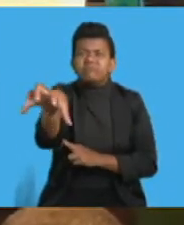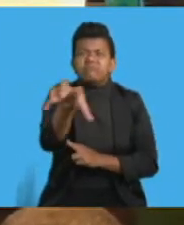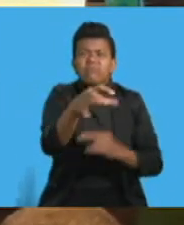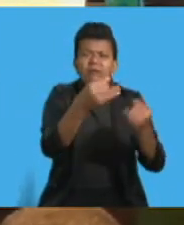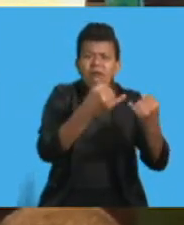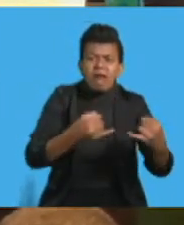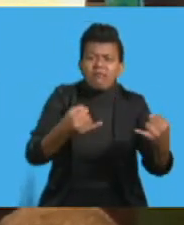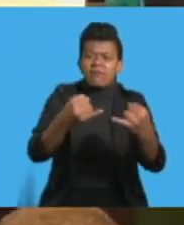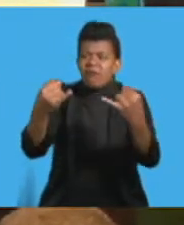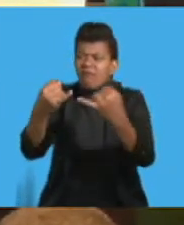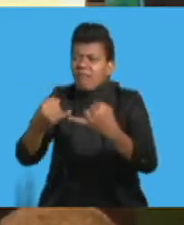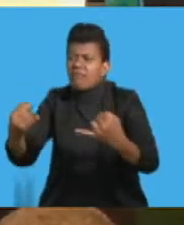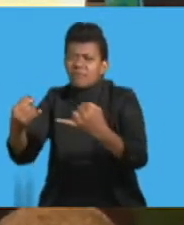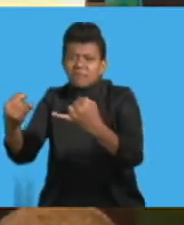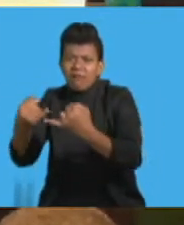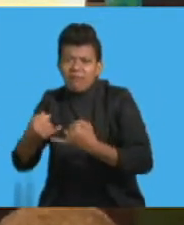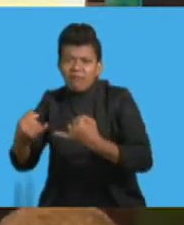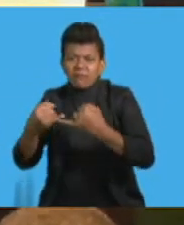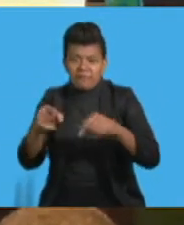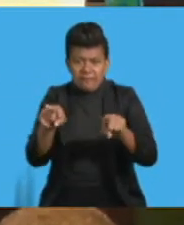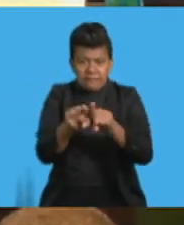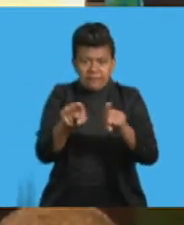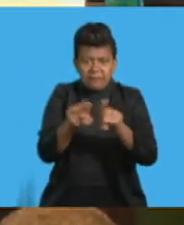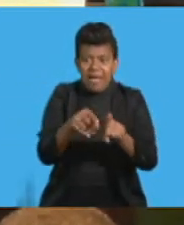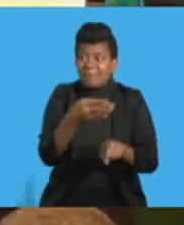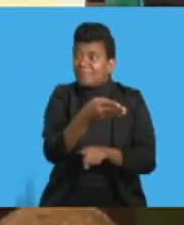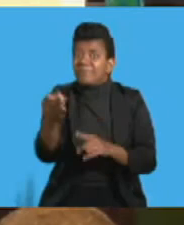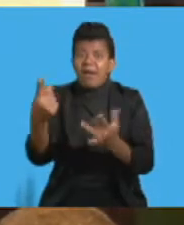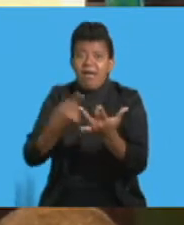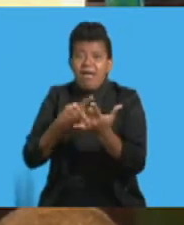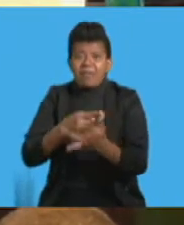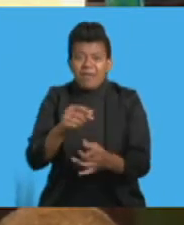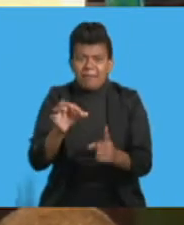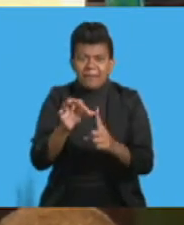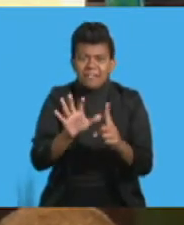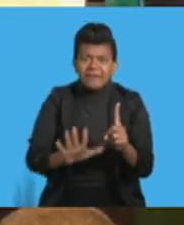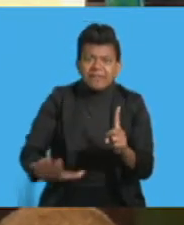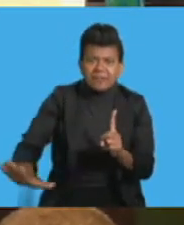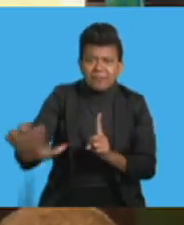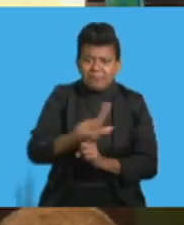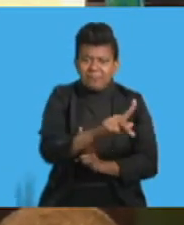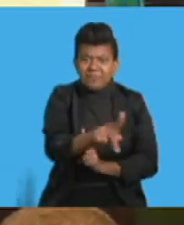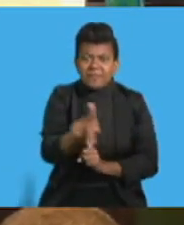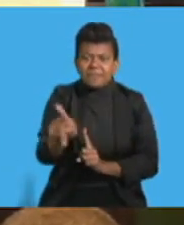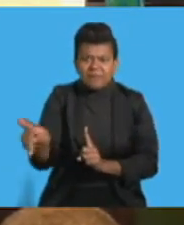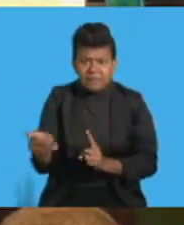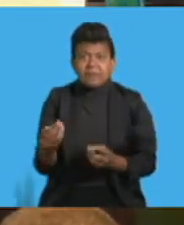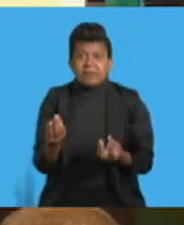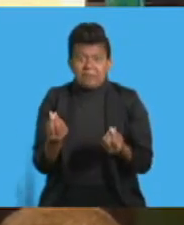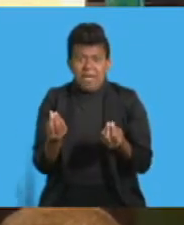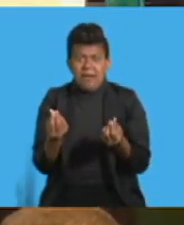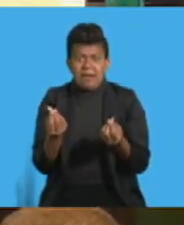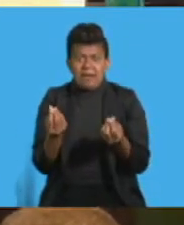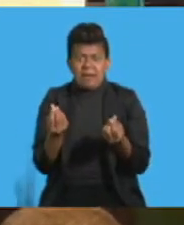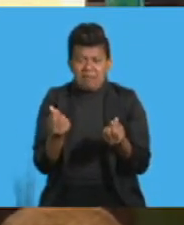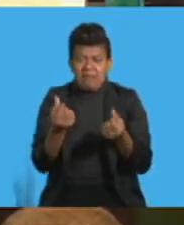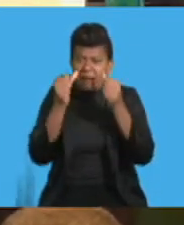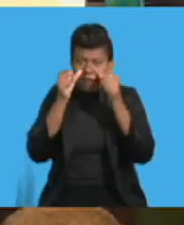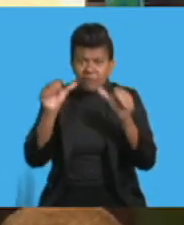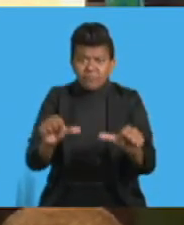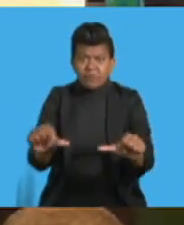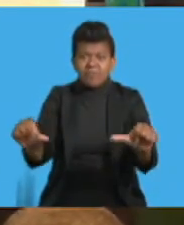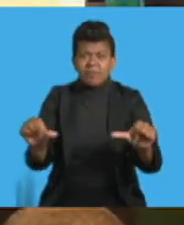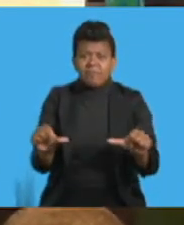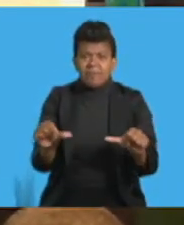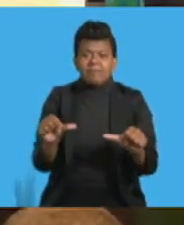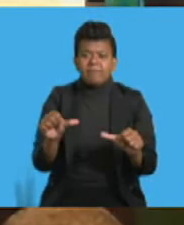So, Honorable Speaker, any dollar of investment, any public dollar of investment in agriculture is investment in